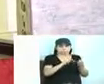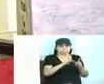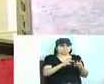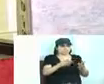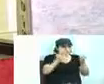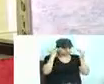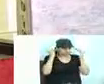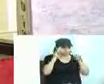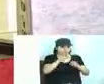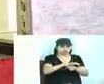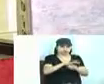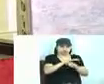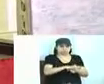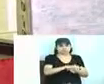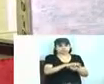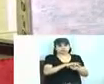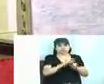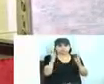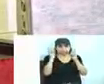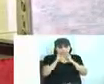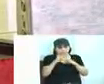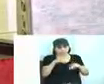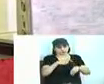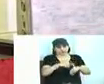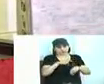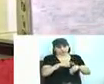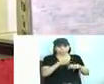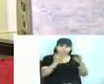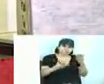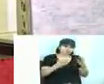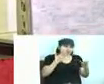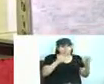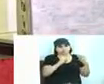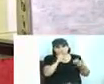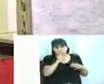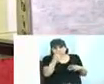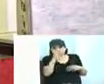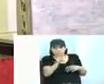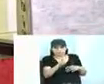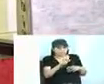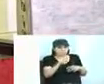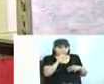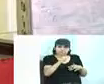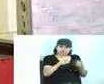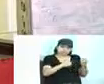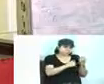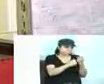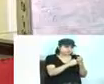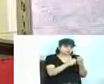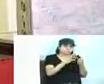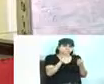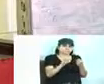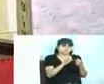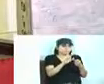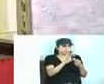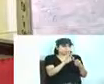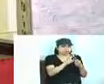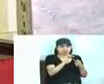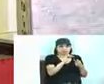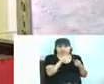overly stressed out at a very worrisome time. This may or may not be for you. Again, it's not endorsed by Founders